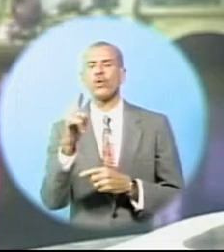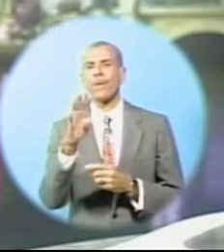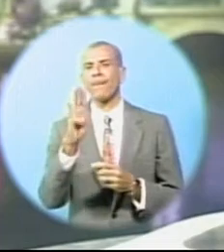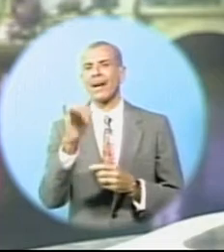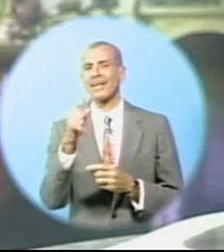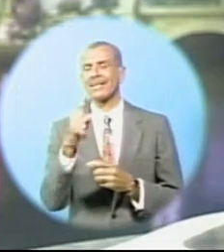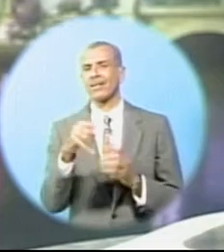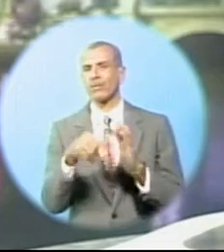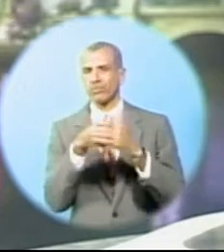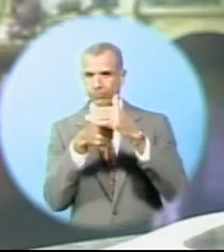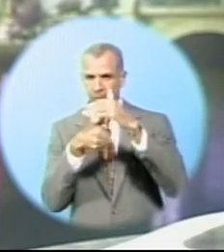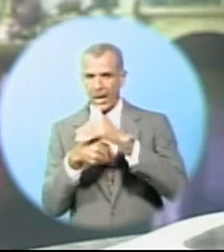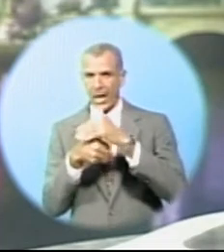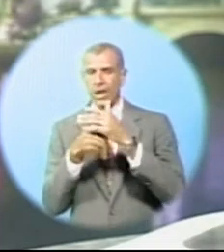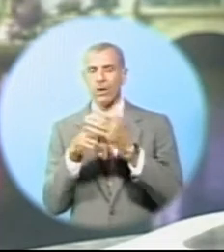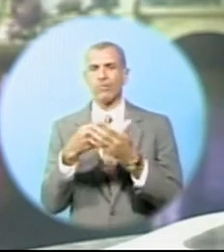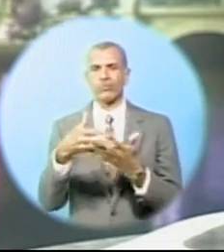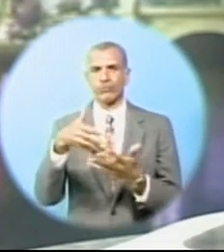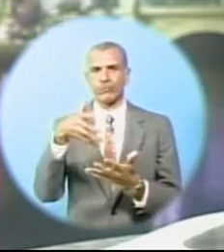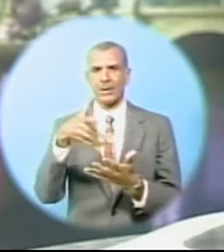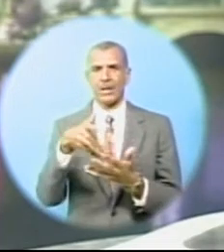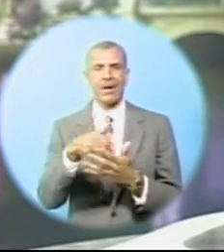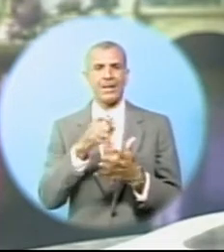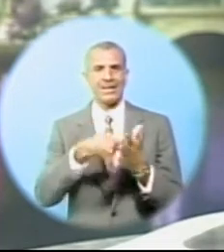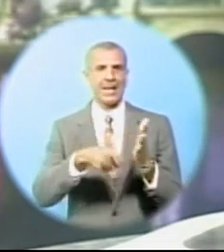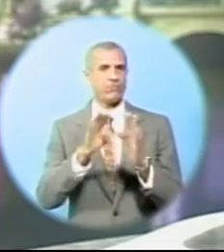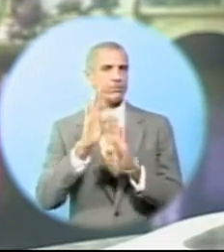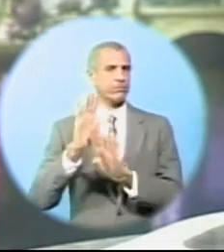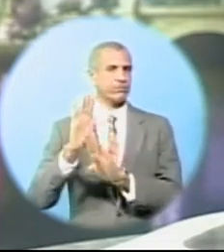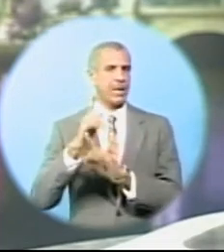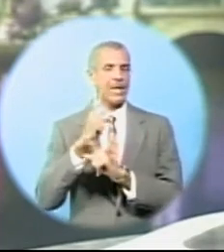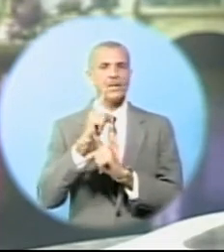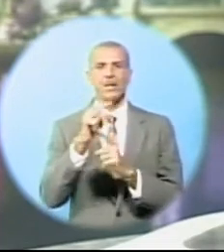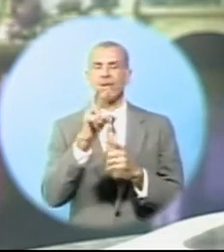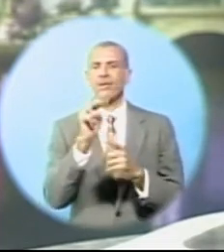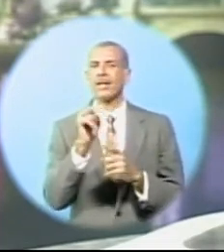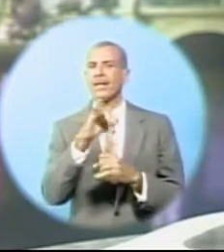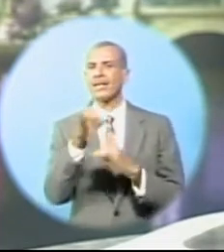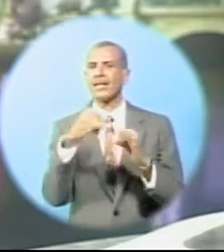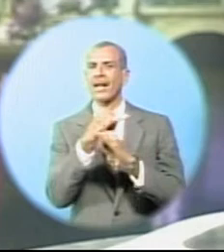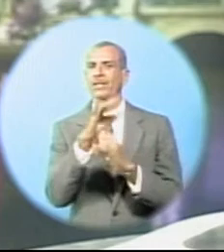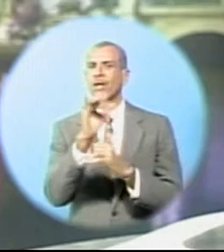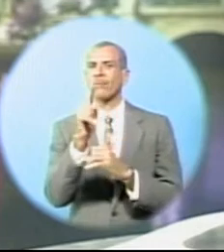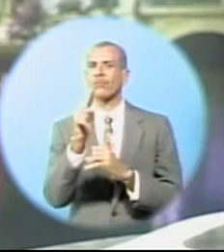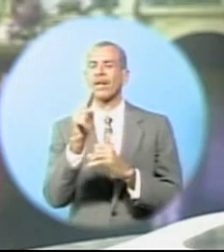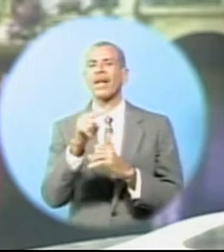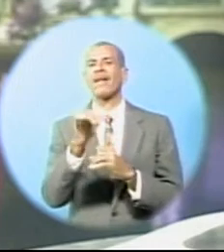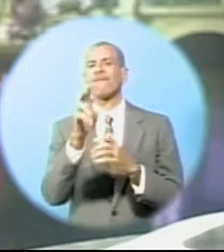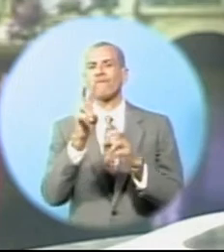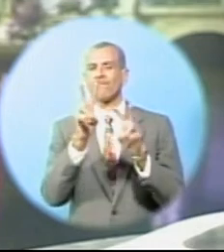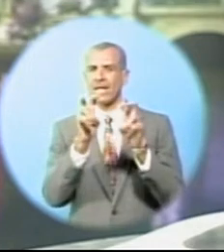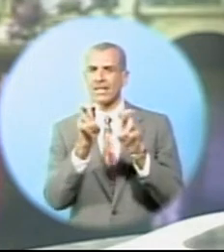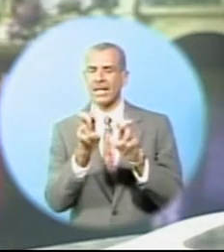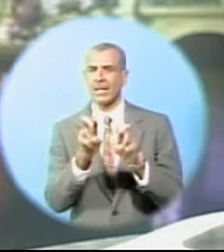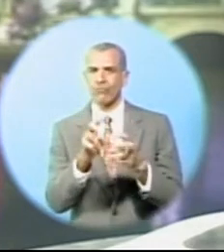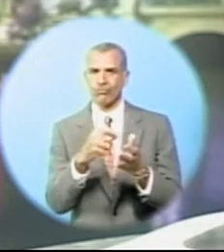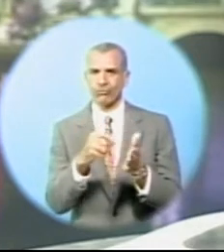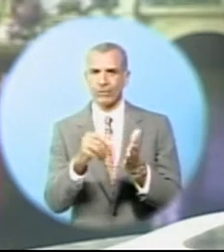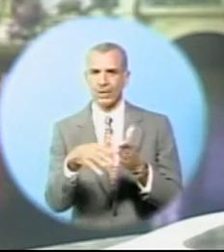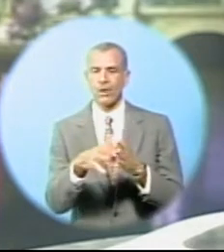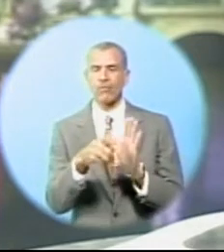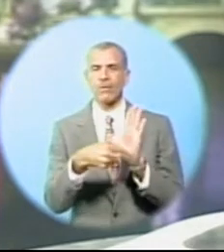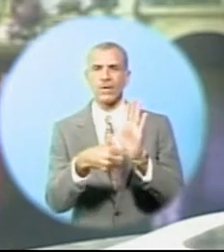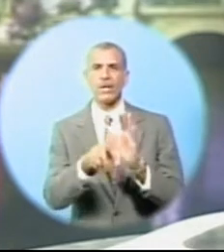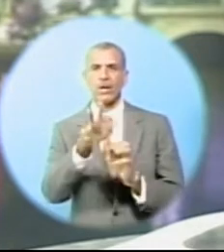to conceal their wealth or avoid taxes. A check of the website of the International Consortium of Investigative Journalists